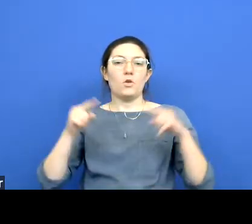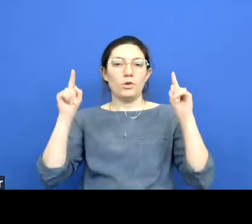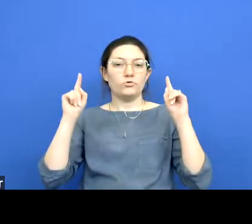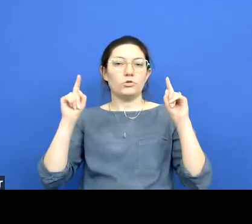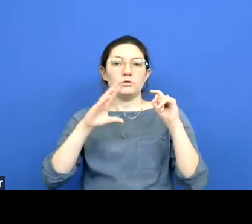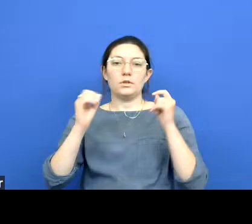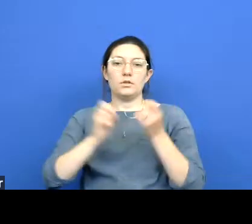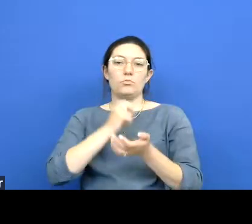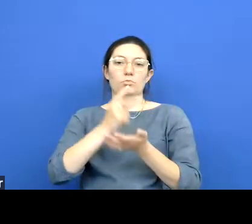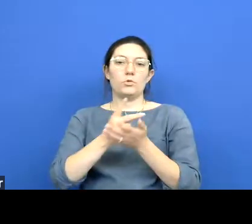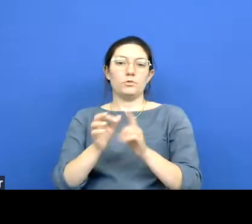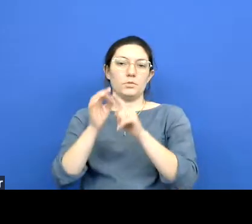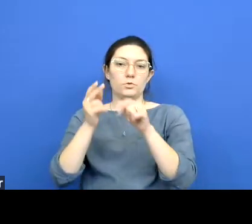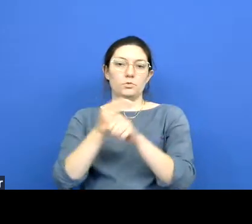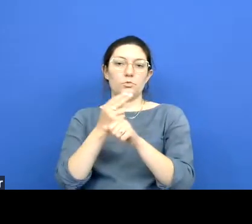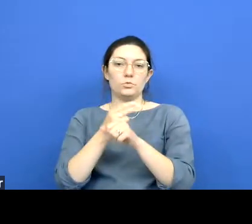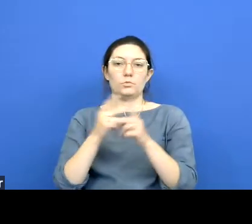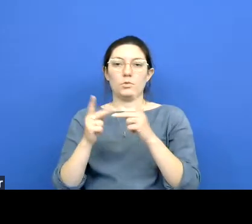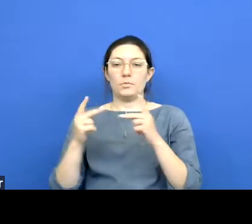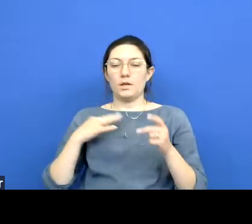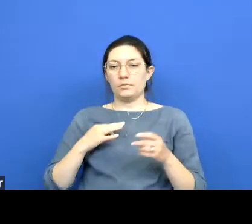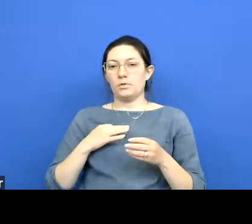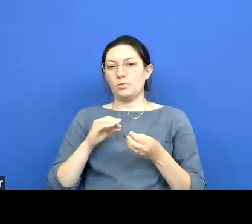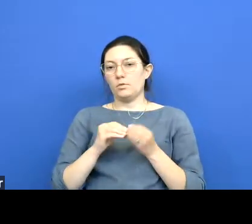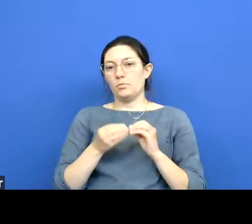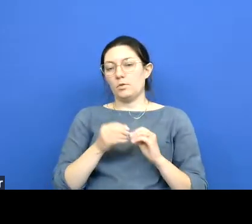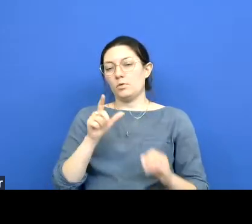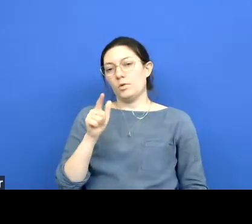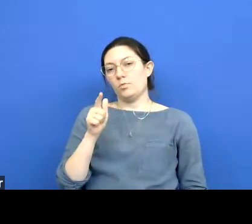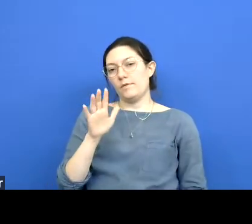and approve special use permit application number